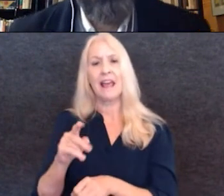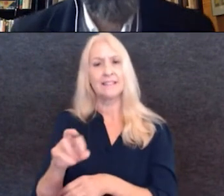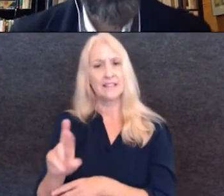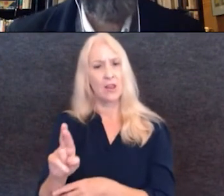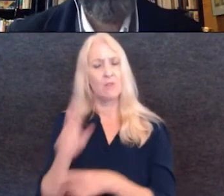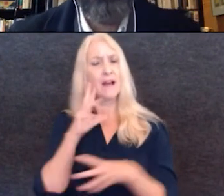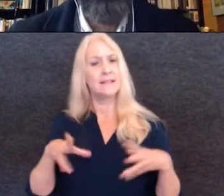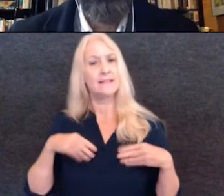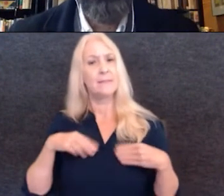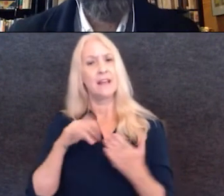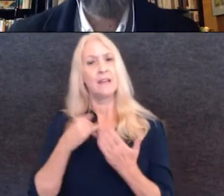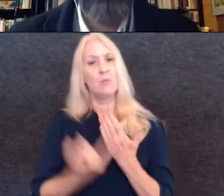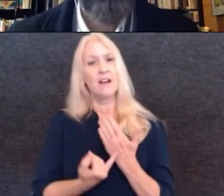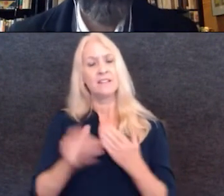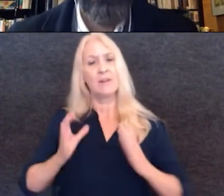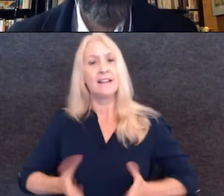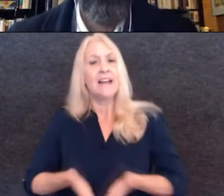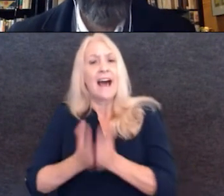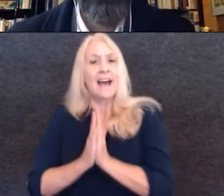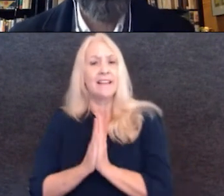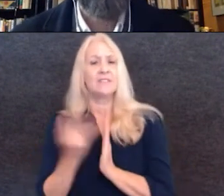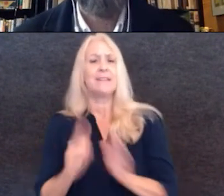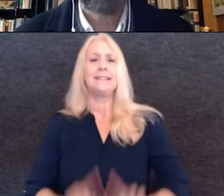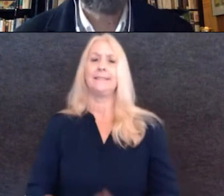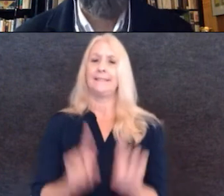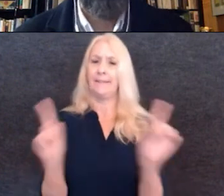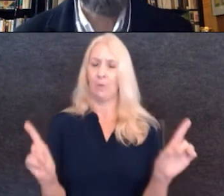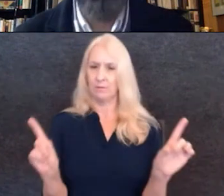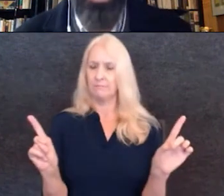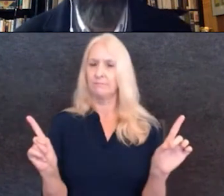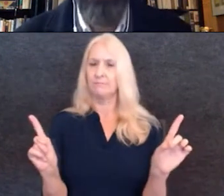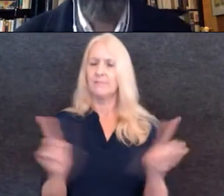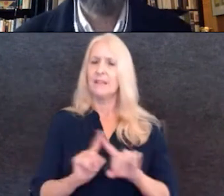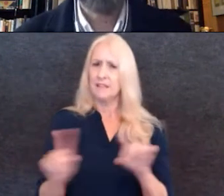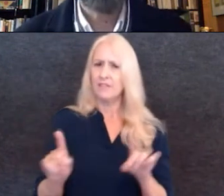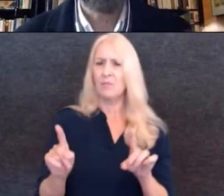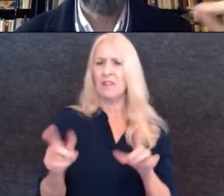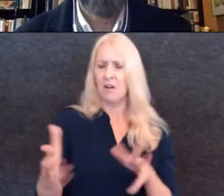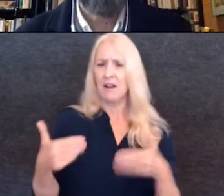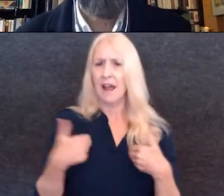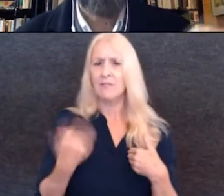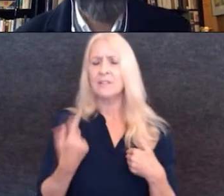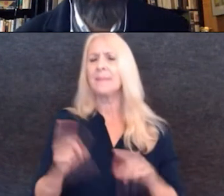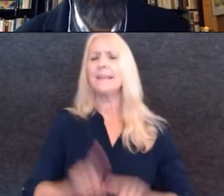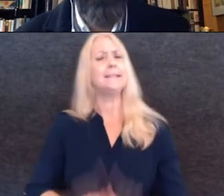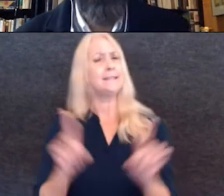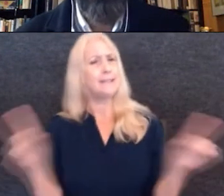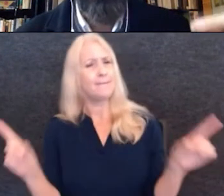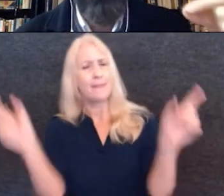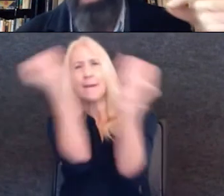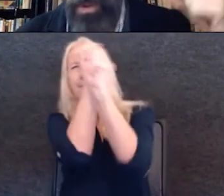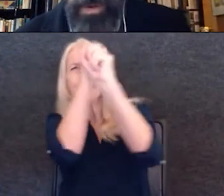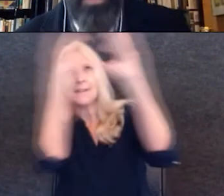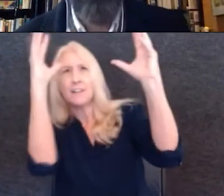where clients are asking for something that's very different. Something that's different from what they have, or something that's different to envision, because